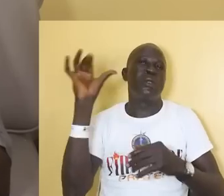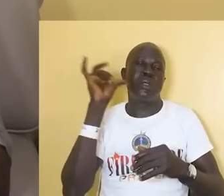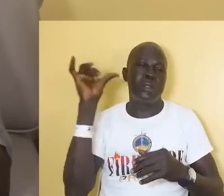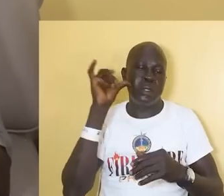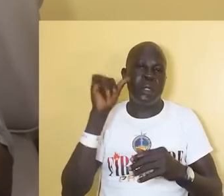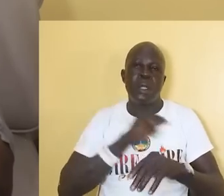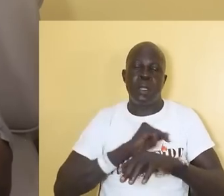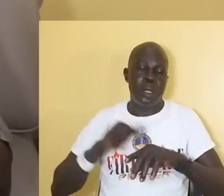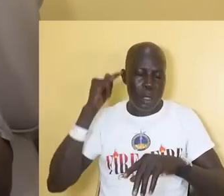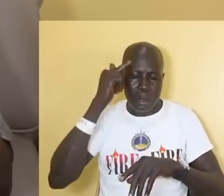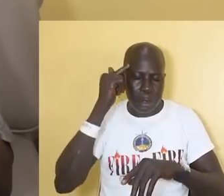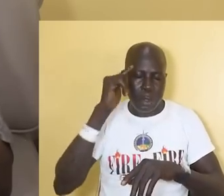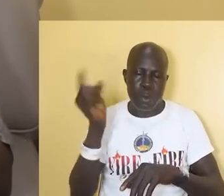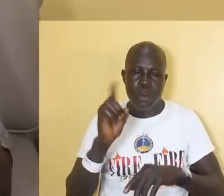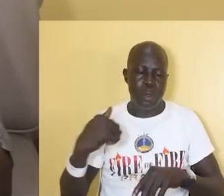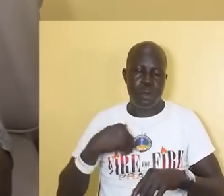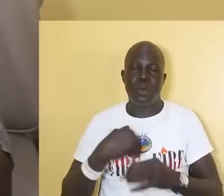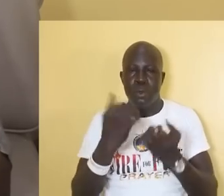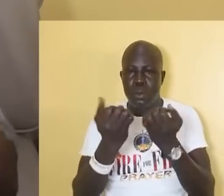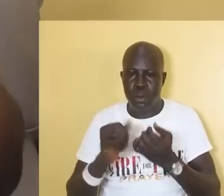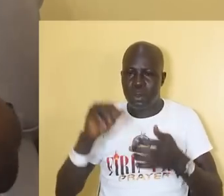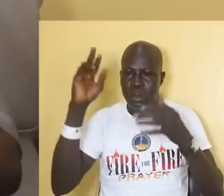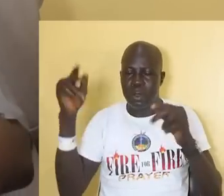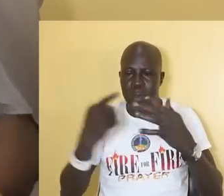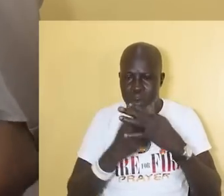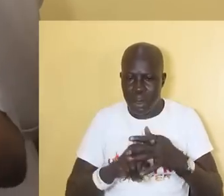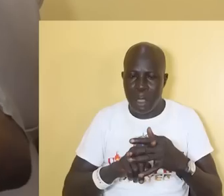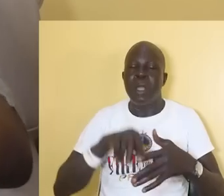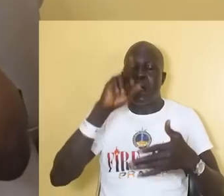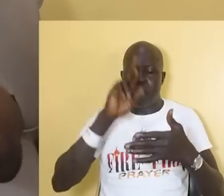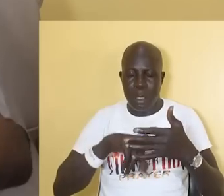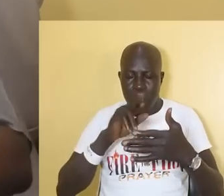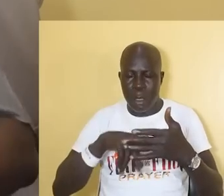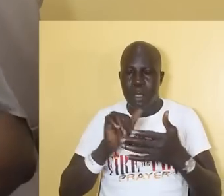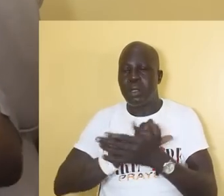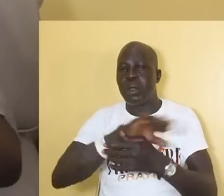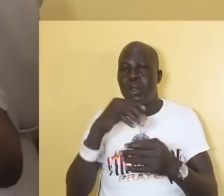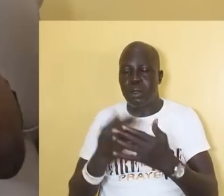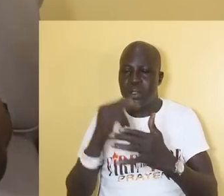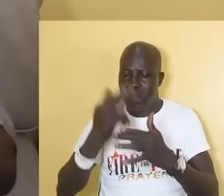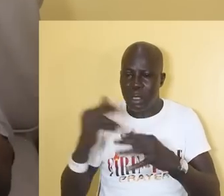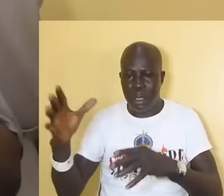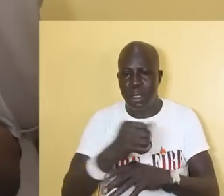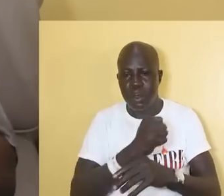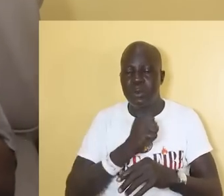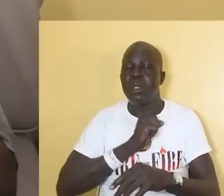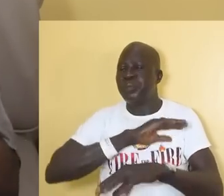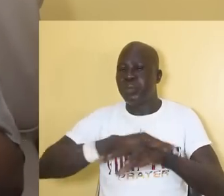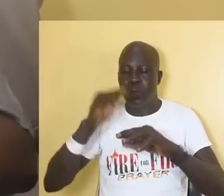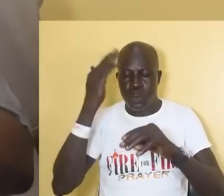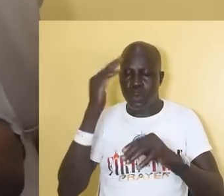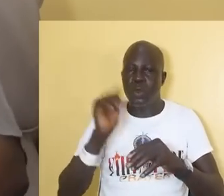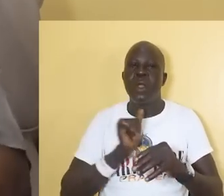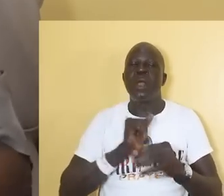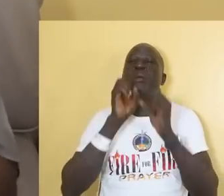I just think of how to start. The koruko one. And I wrote all those names. Ah, ni raye sure. We cannot have time to bless the blessing prayer. Oh,